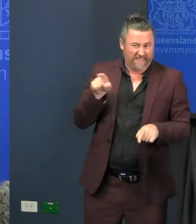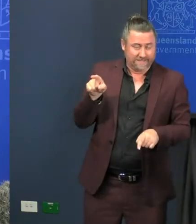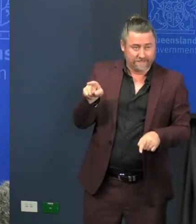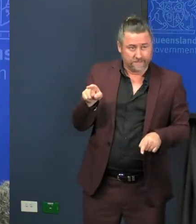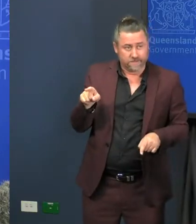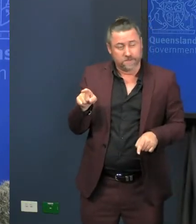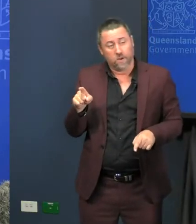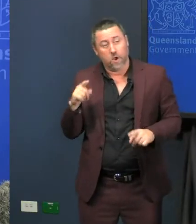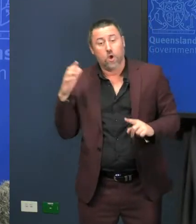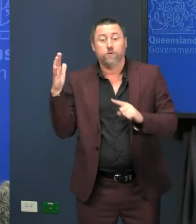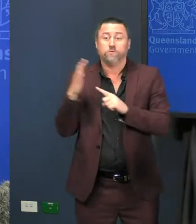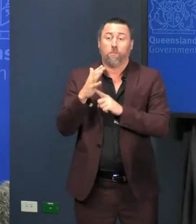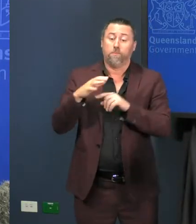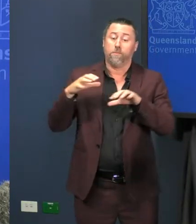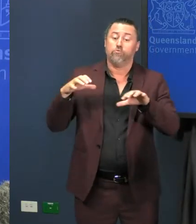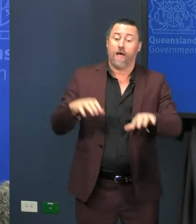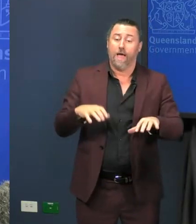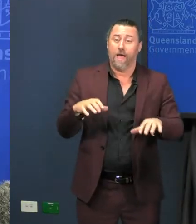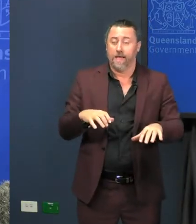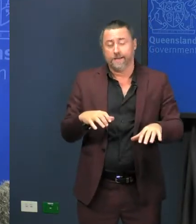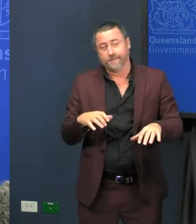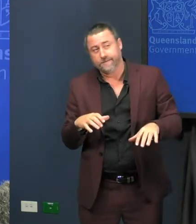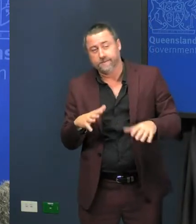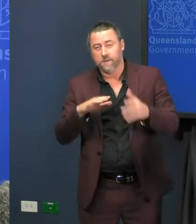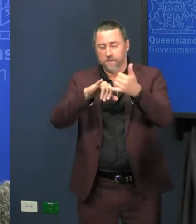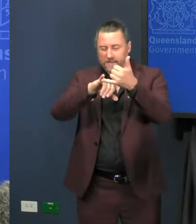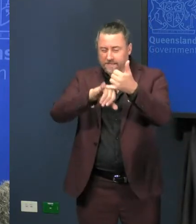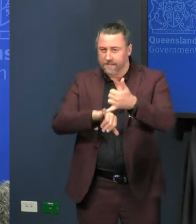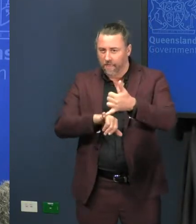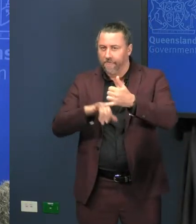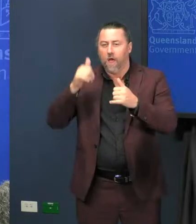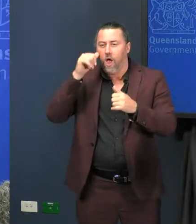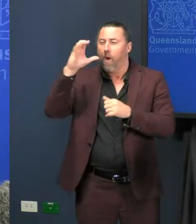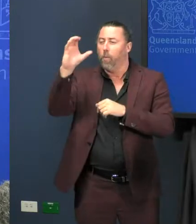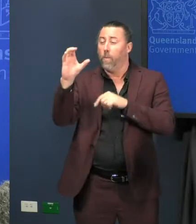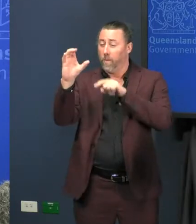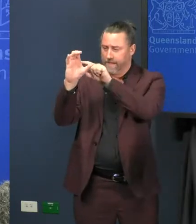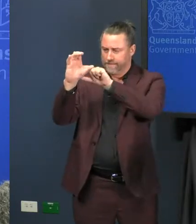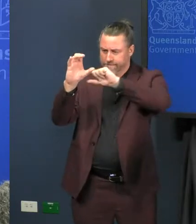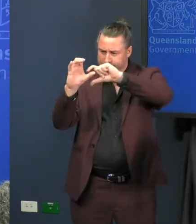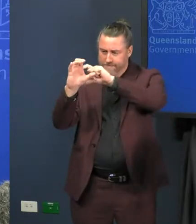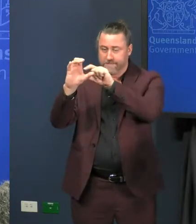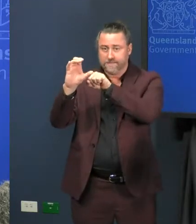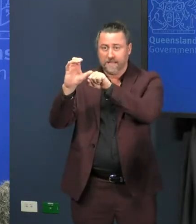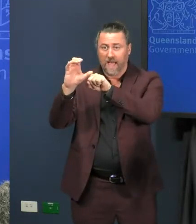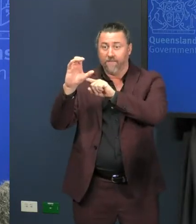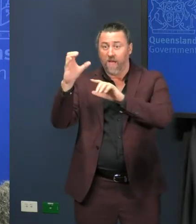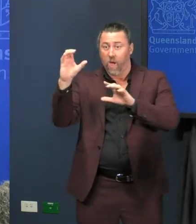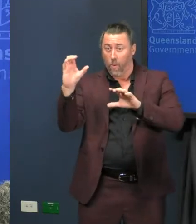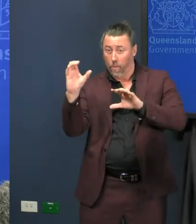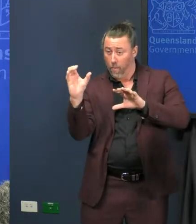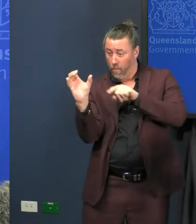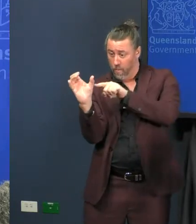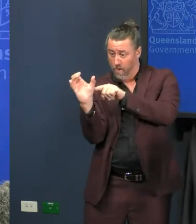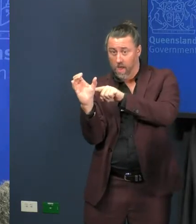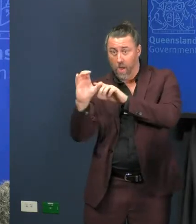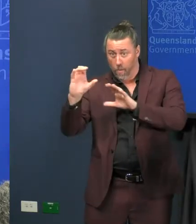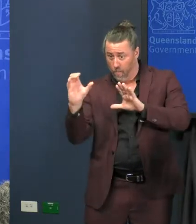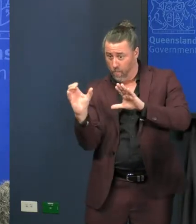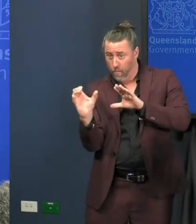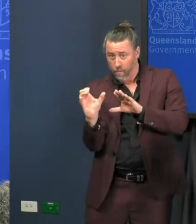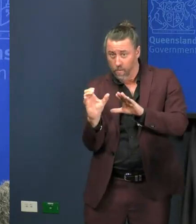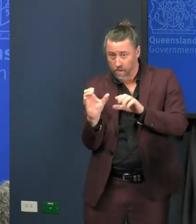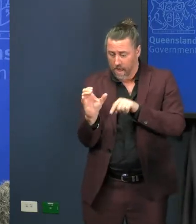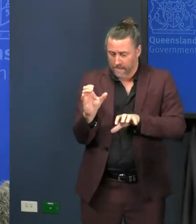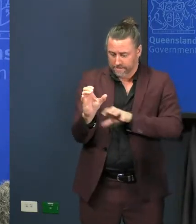heaviest rainfall is likely to be concentrated around the southern edge of the system. So if it crosses the coast in a location, those areas just to the